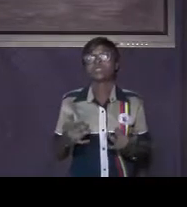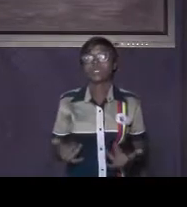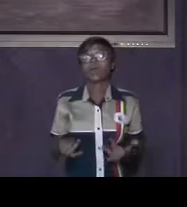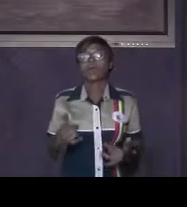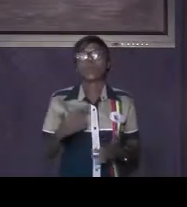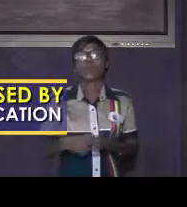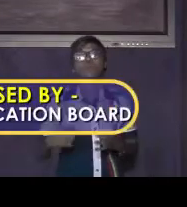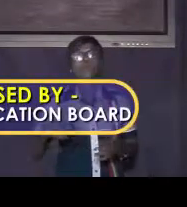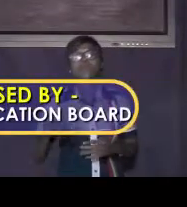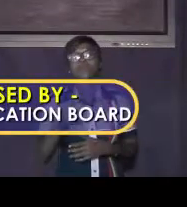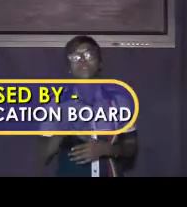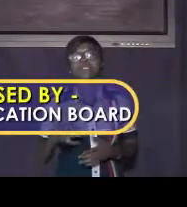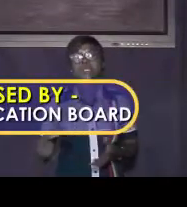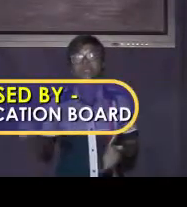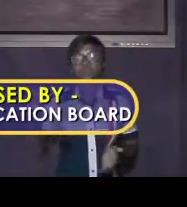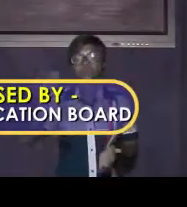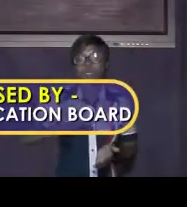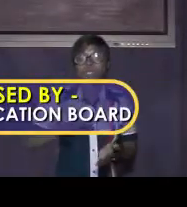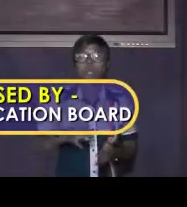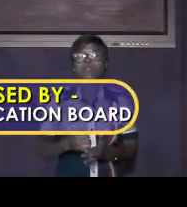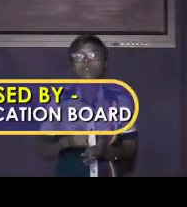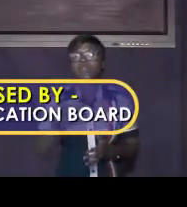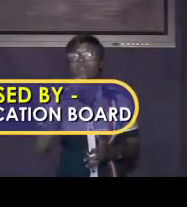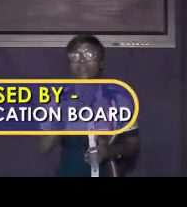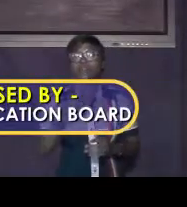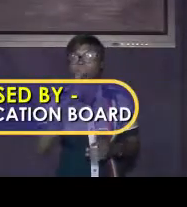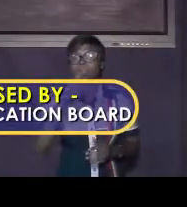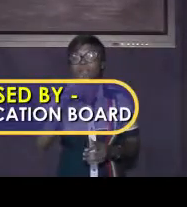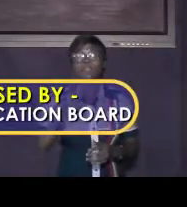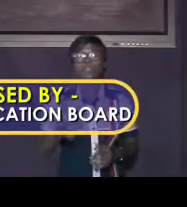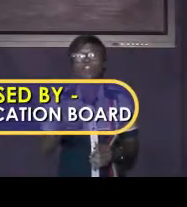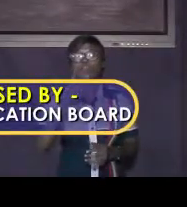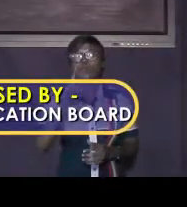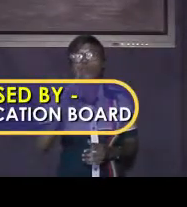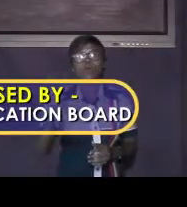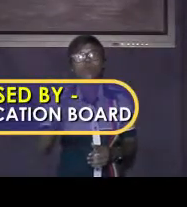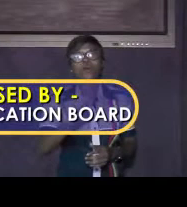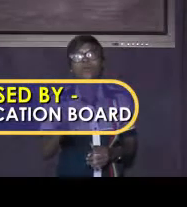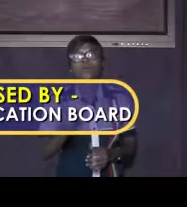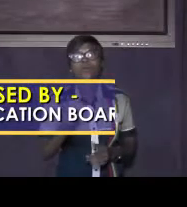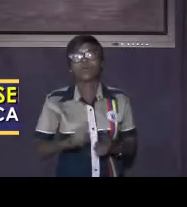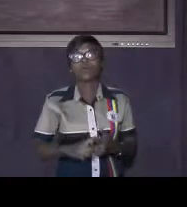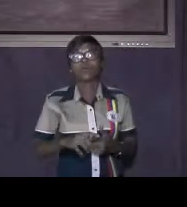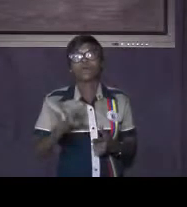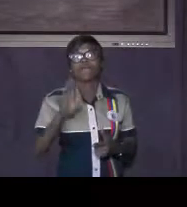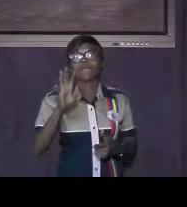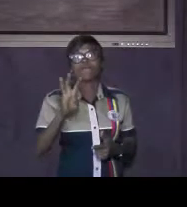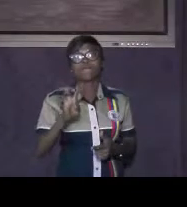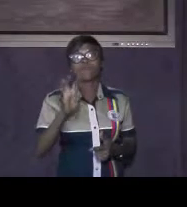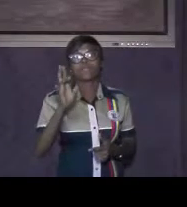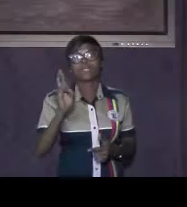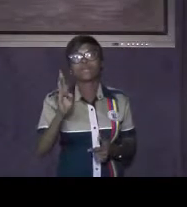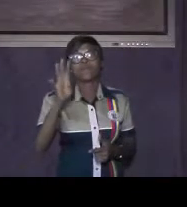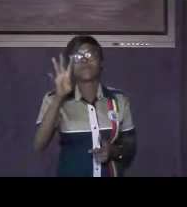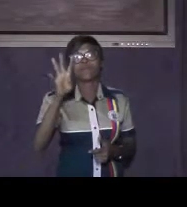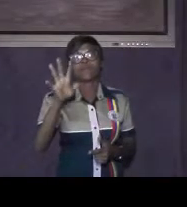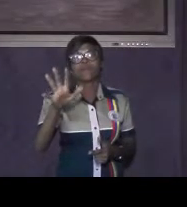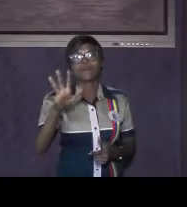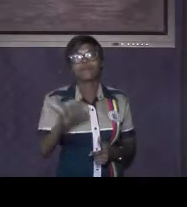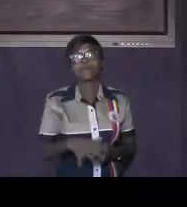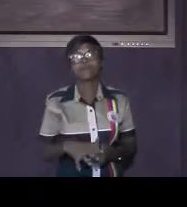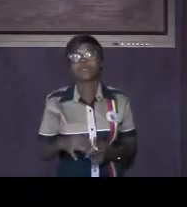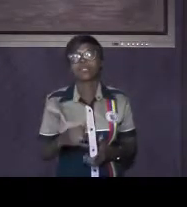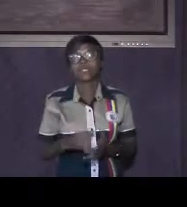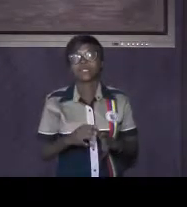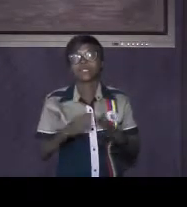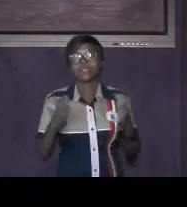square. But what we are using to increase will be the ratio 100 to 475. And since 475